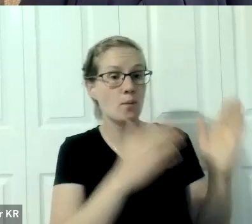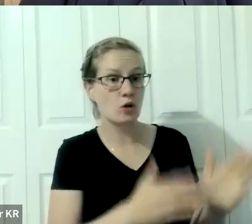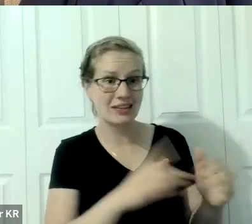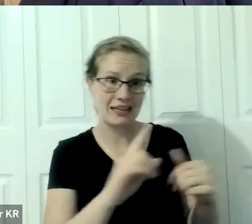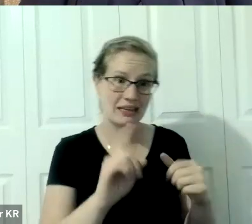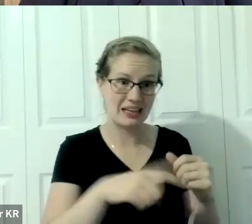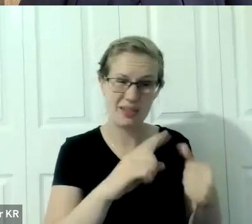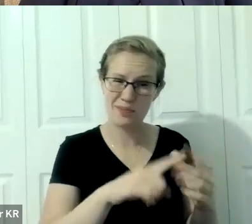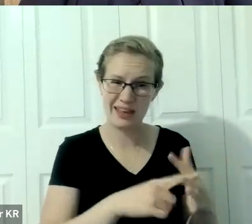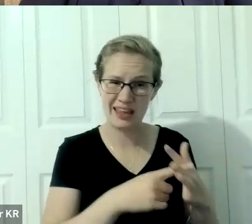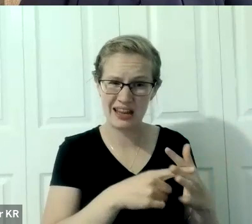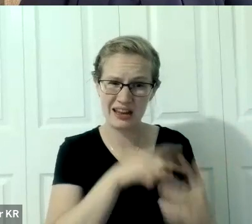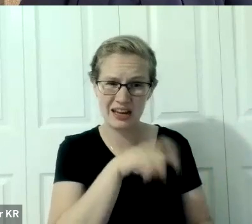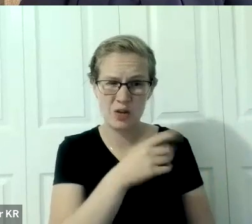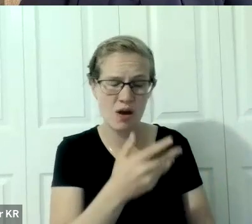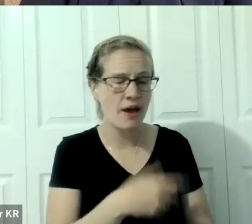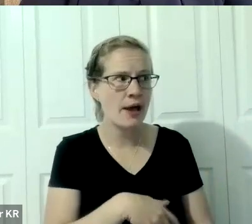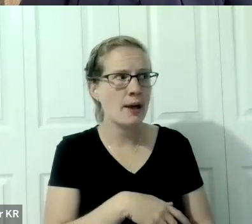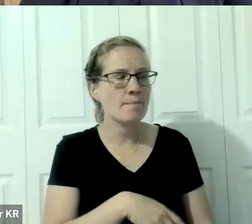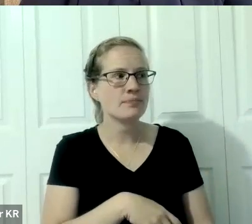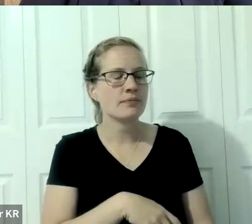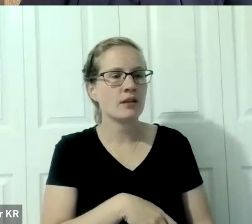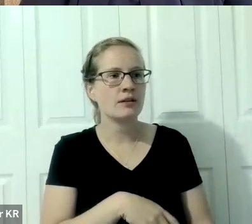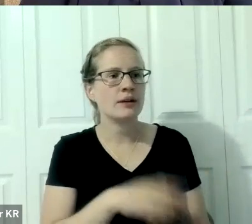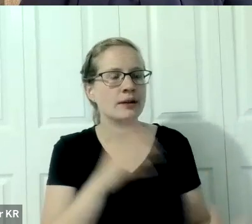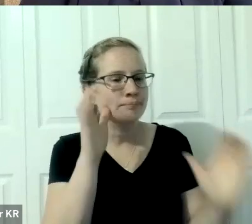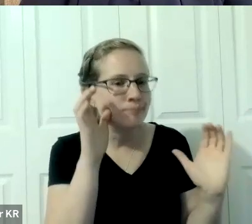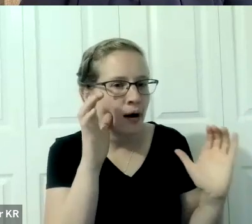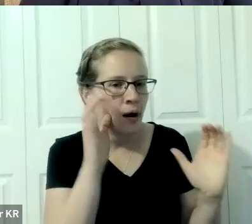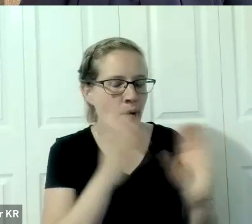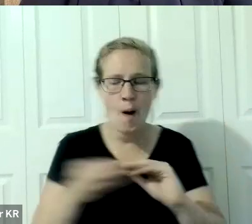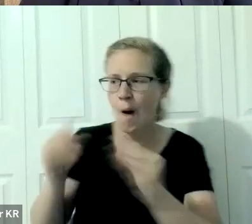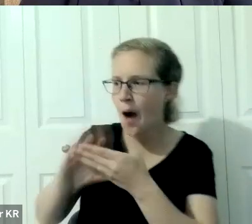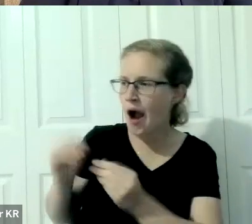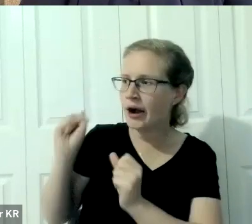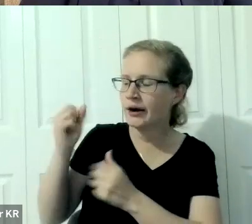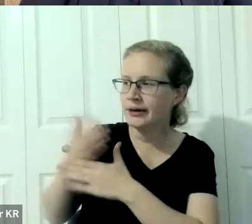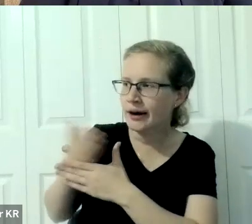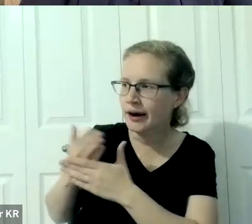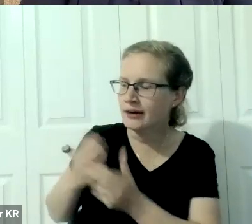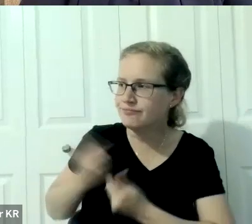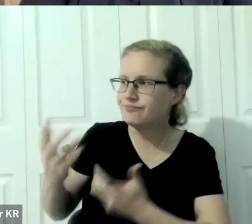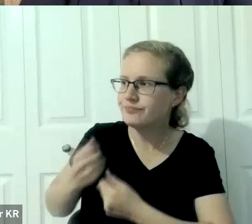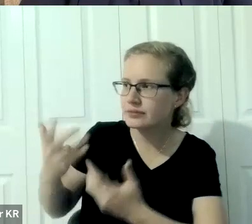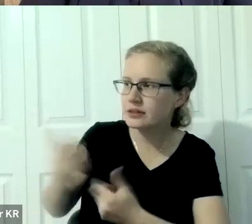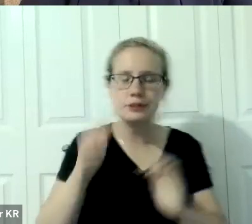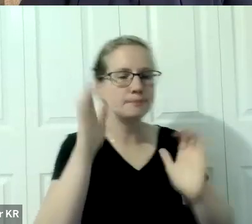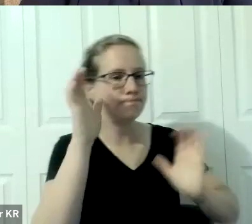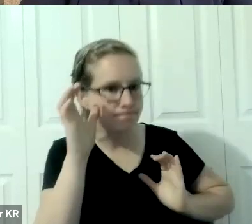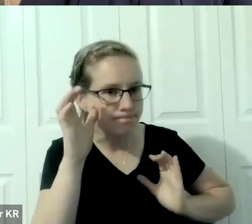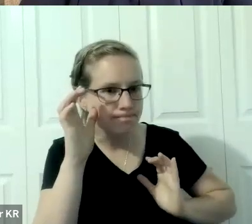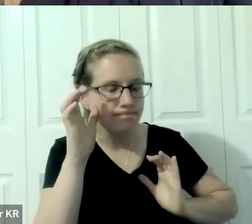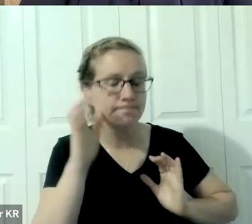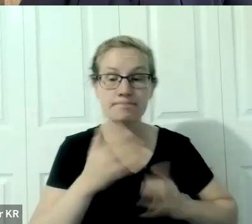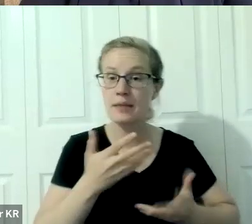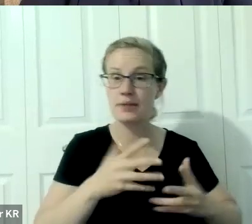first, I think, is just to have their story told, you know, whether that's they're